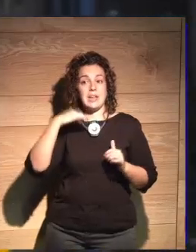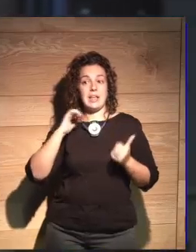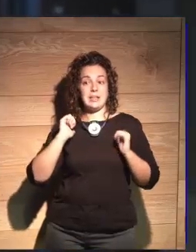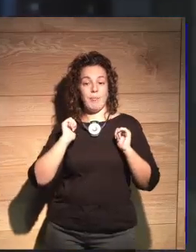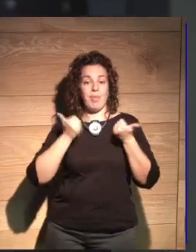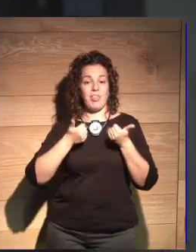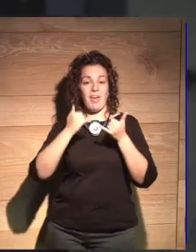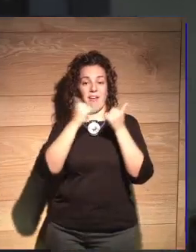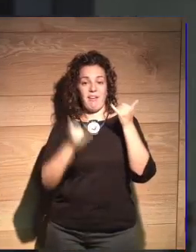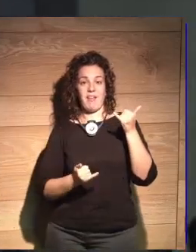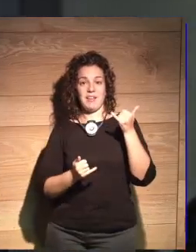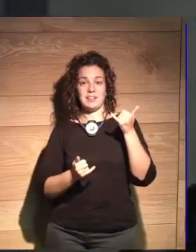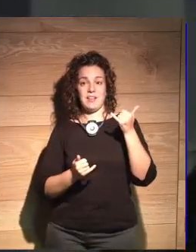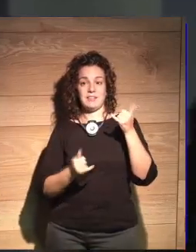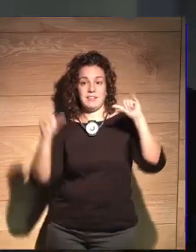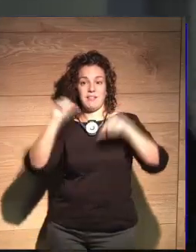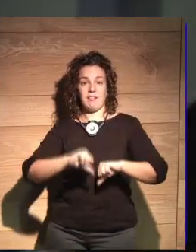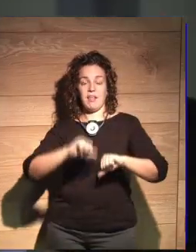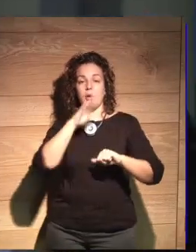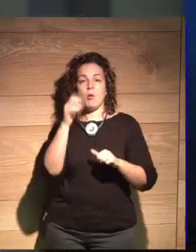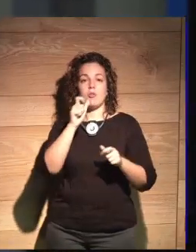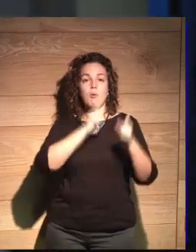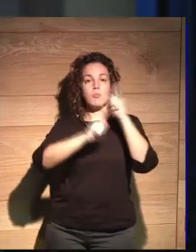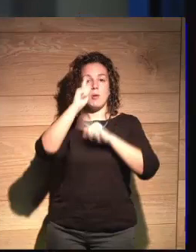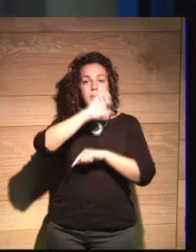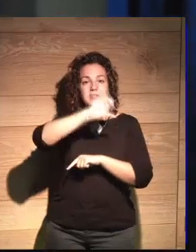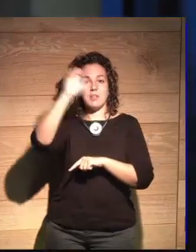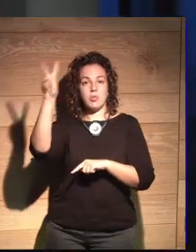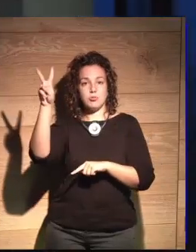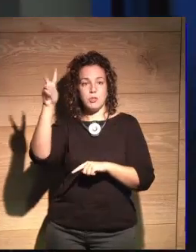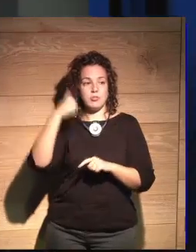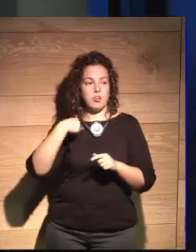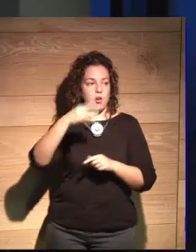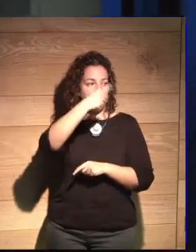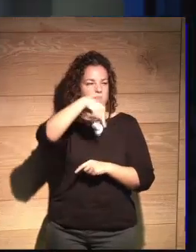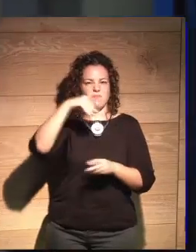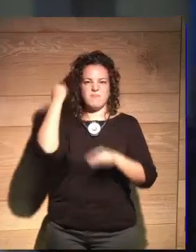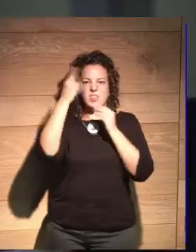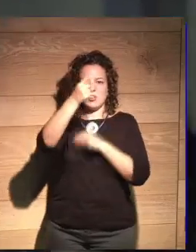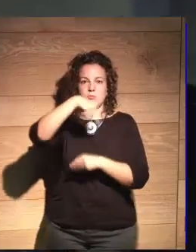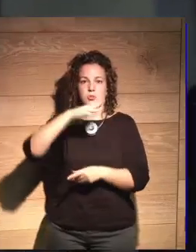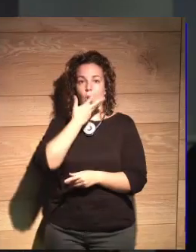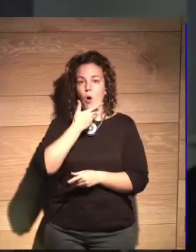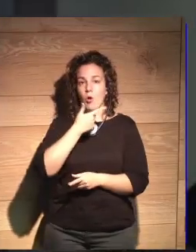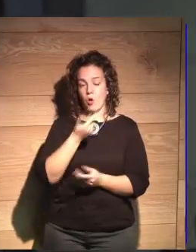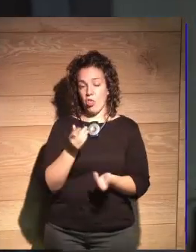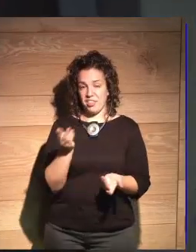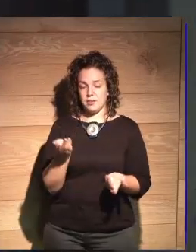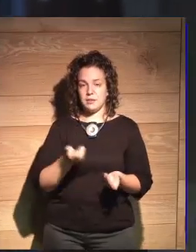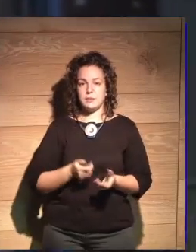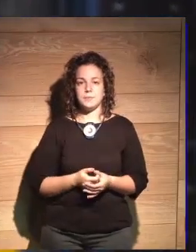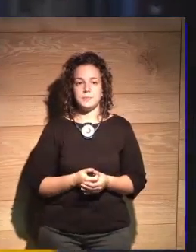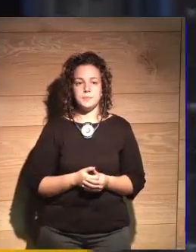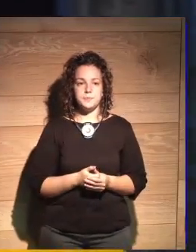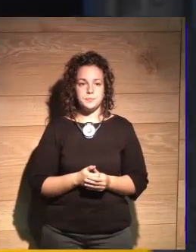problems of the United States are ones that I'm sure you've read about or some of you have seen firsthand. Our